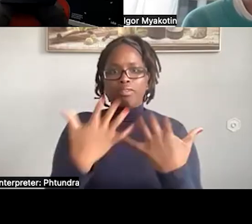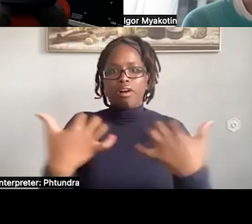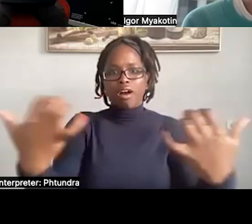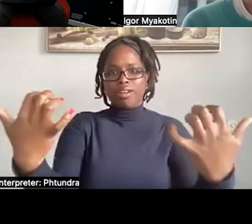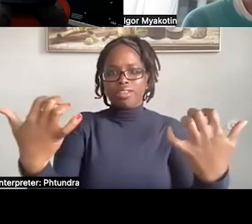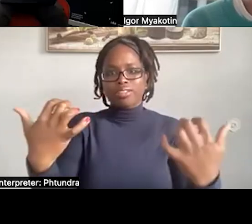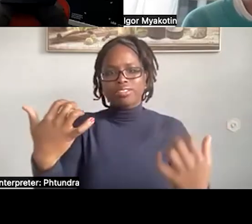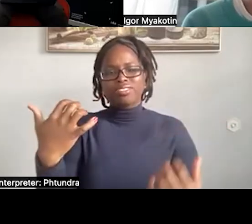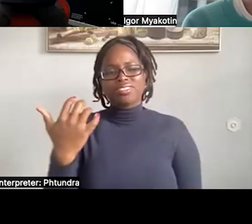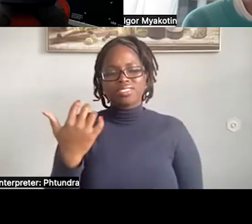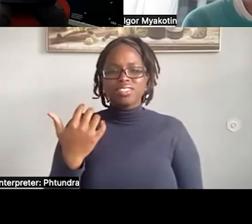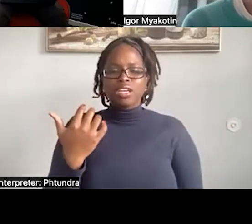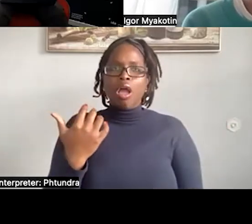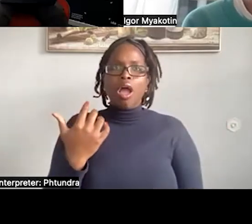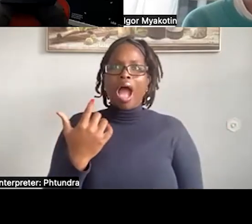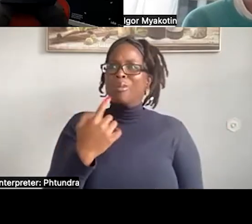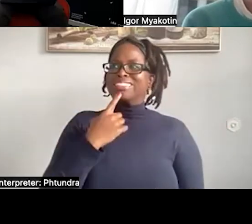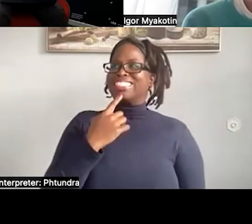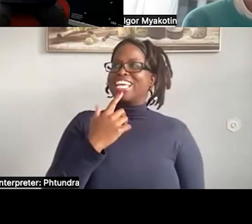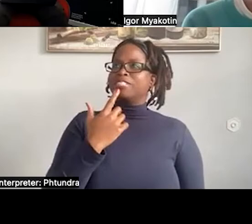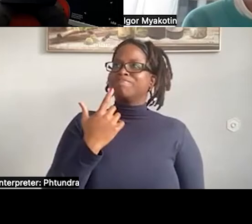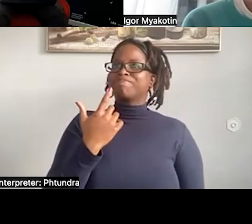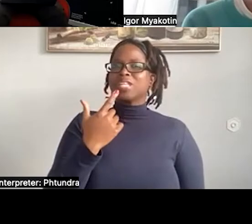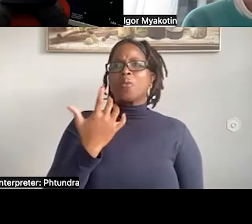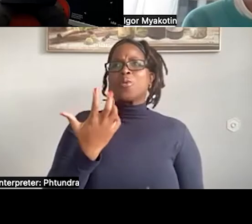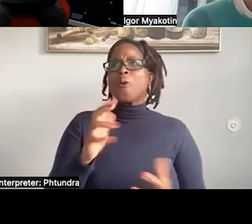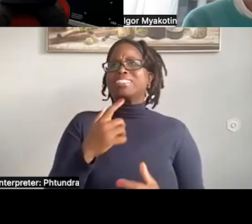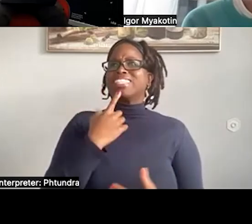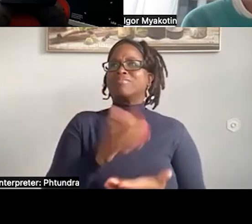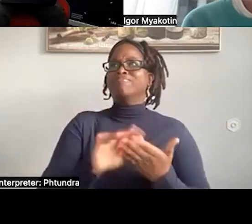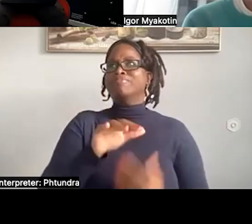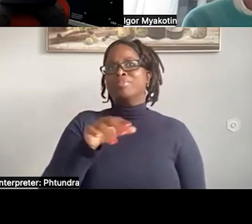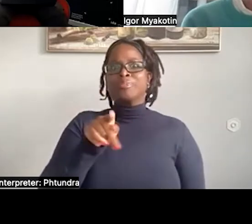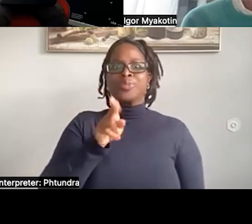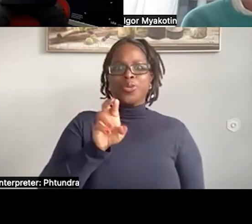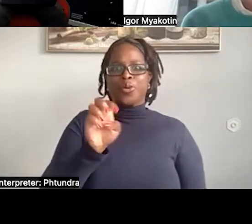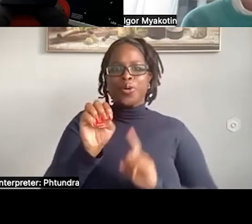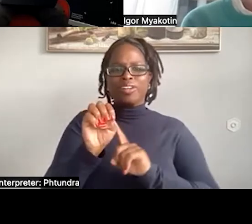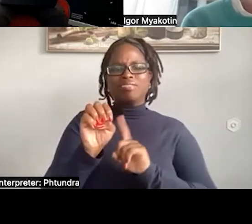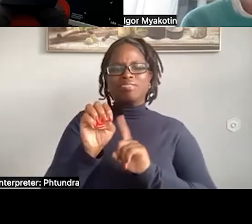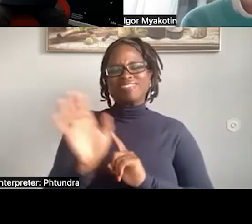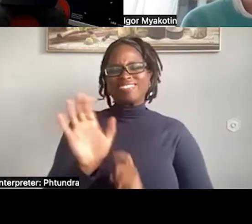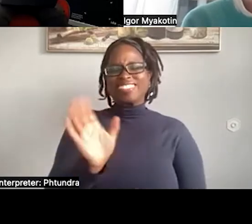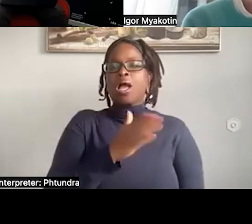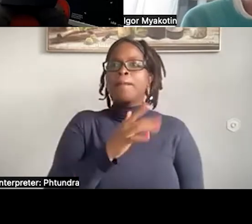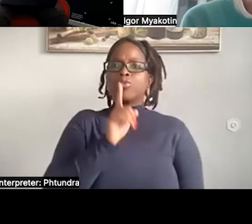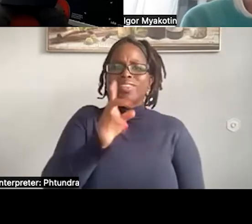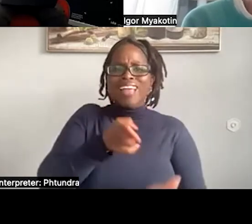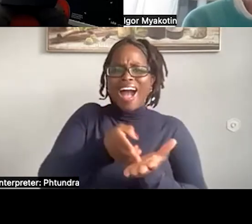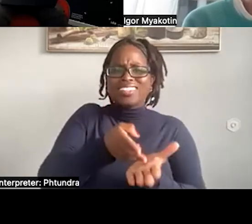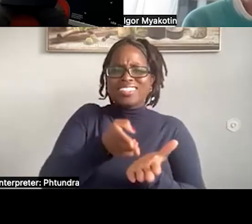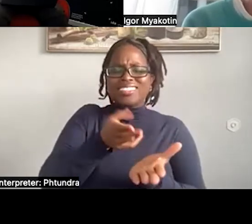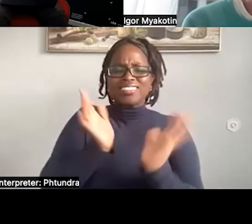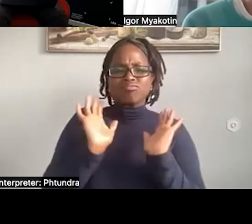no, I don't want to say pure. I don't like that word too much, but in such an honest way, you